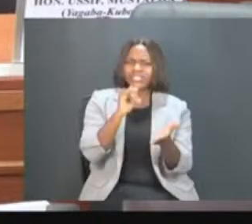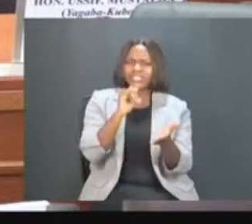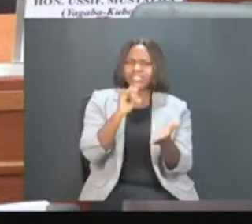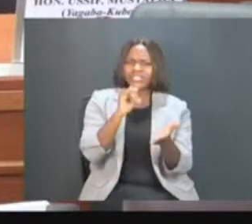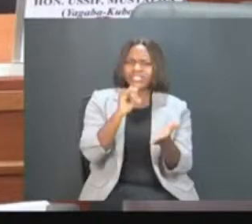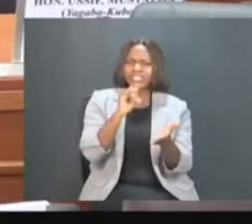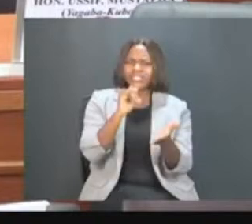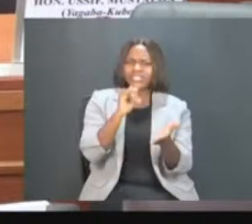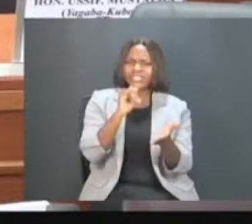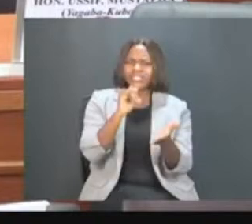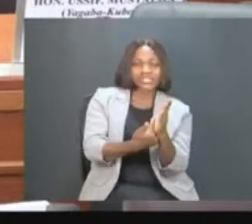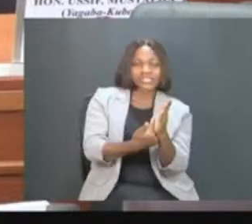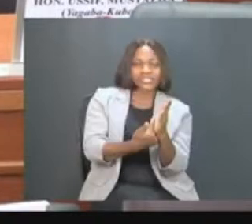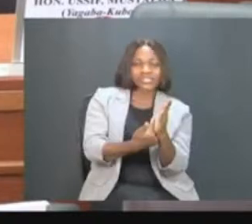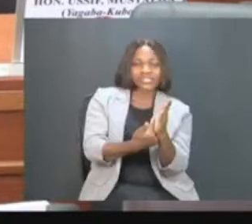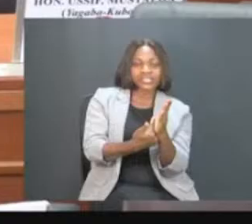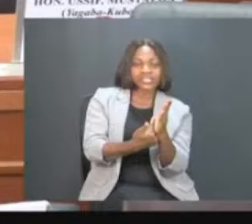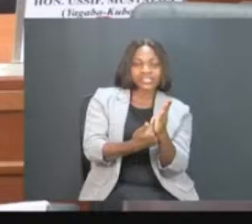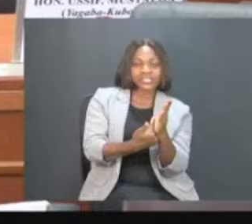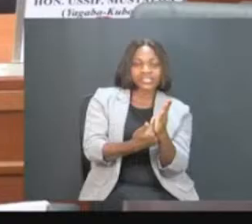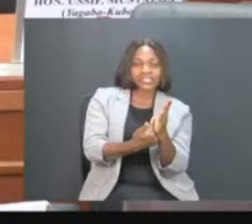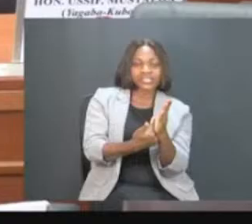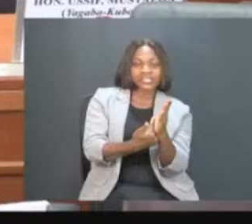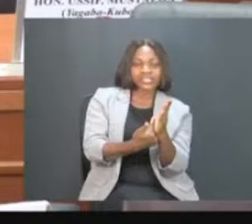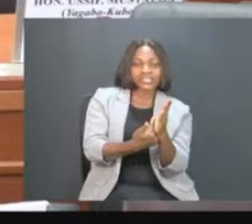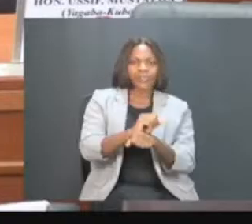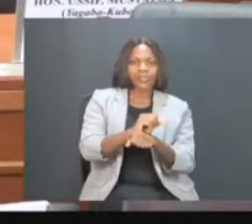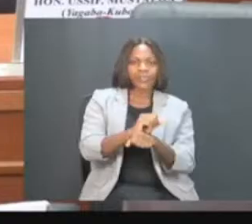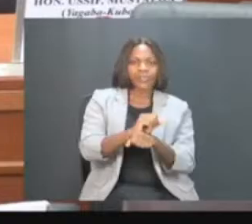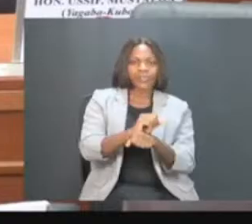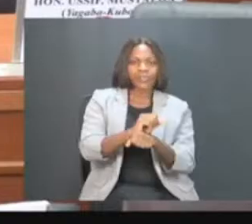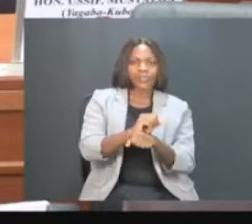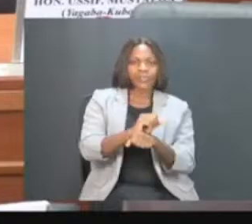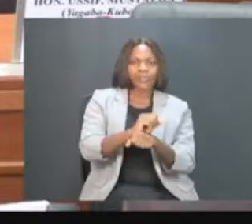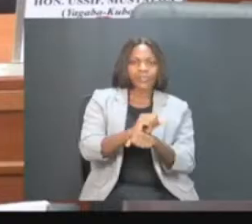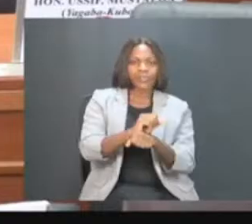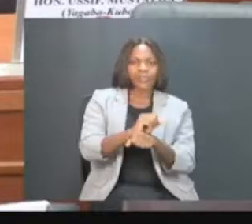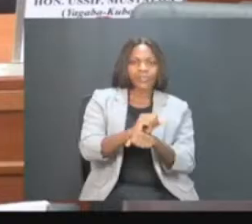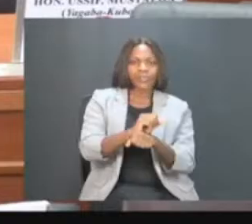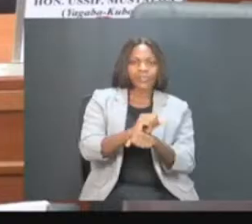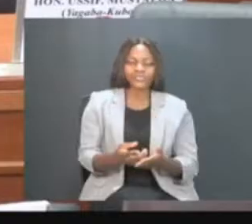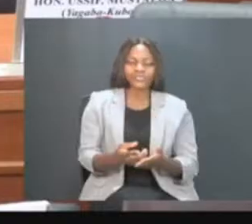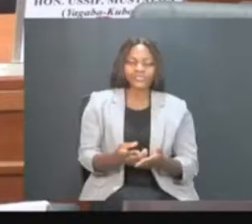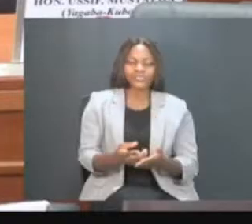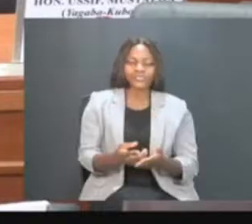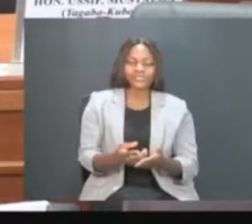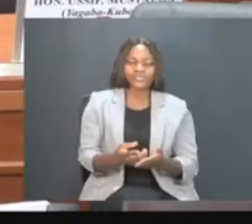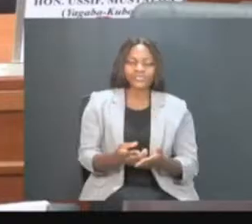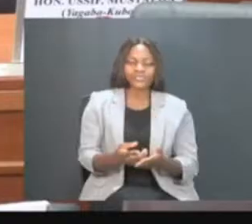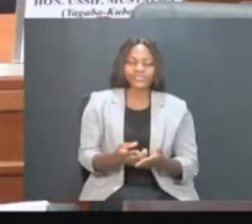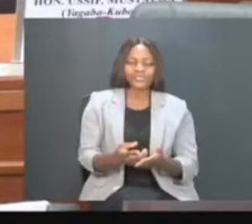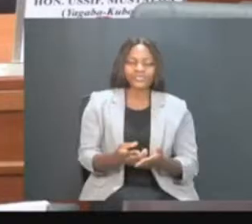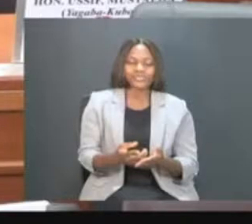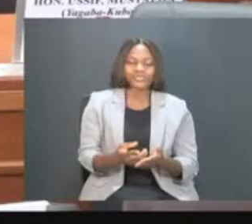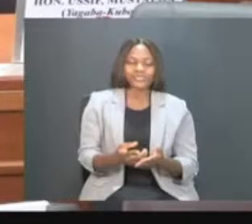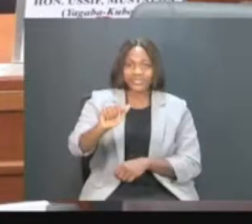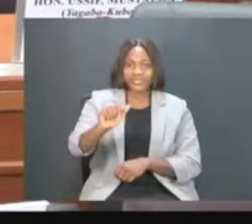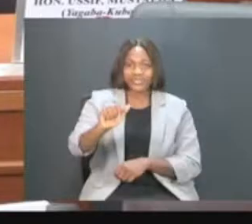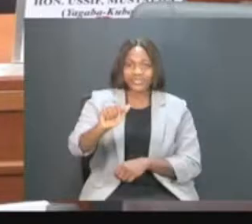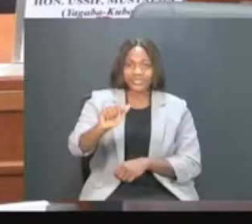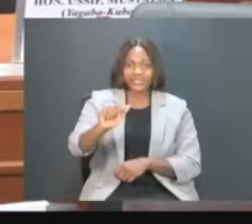that they were going to have work for 24 hours, DVLA, customs, etc., as has been mentioned. None of these